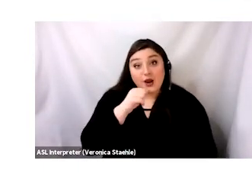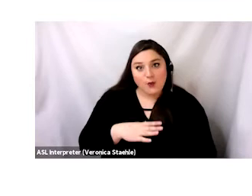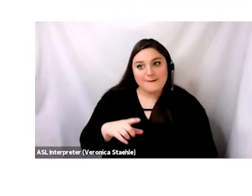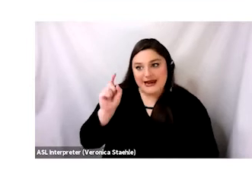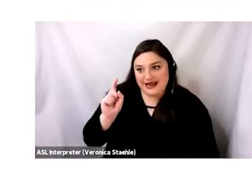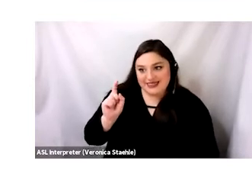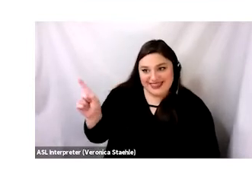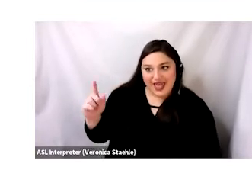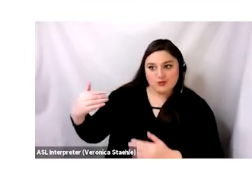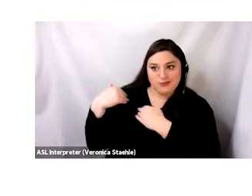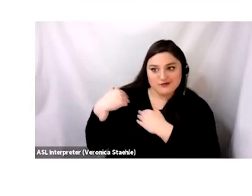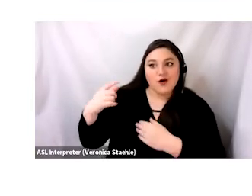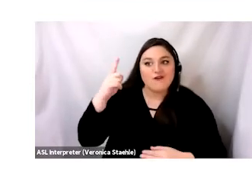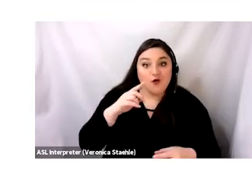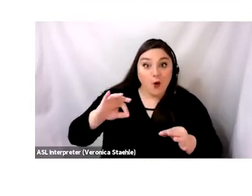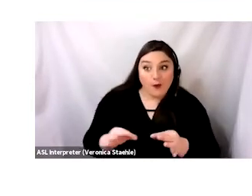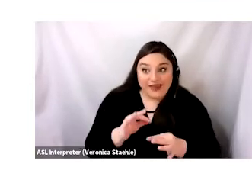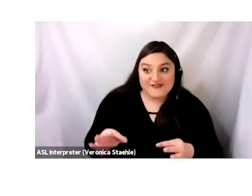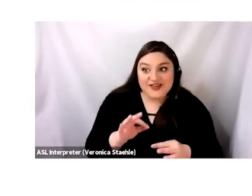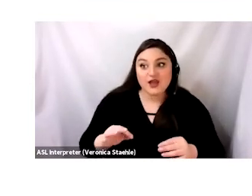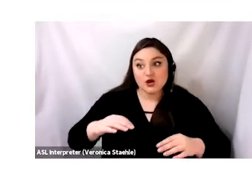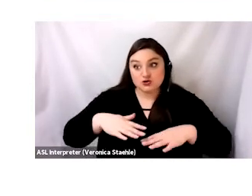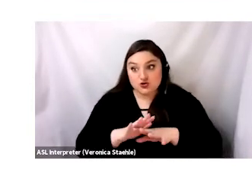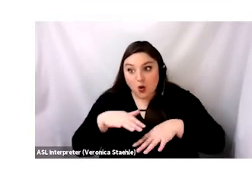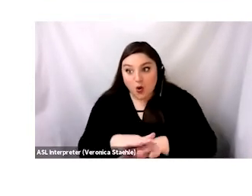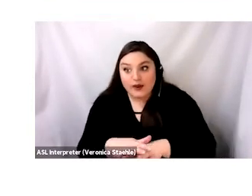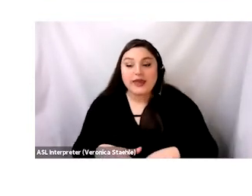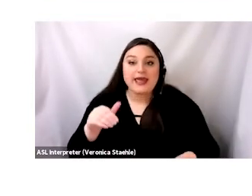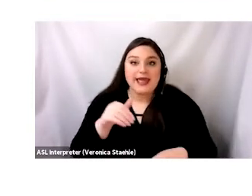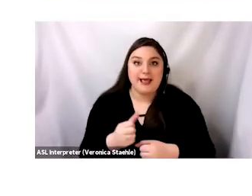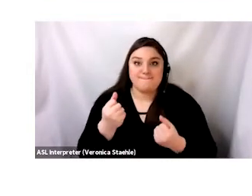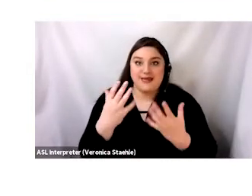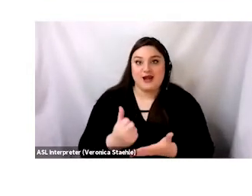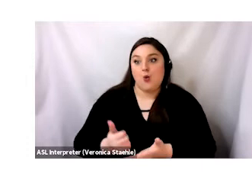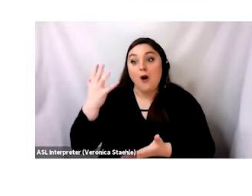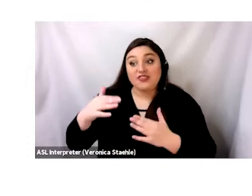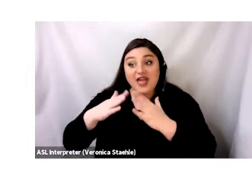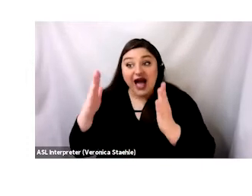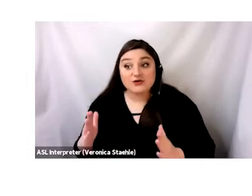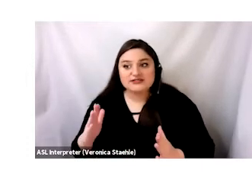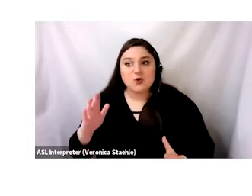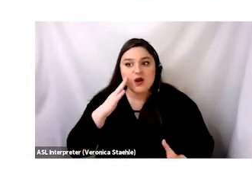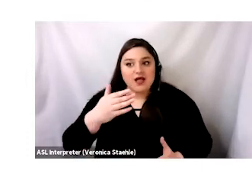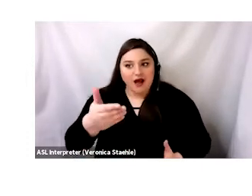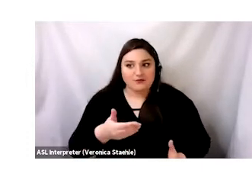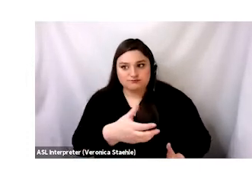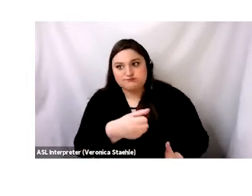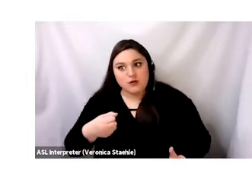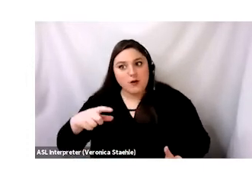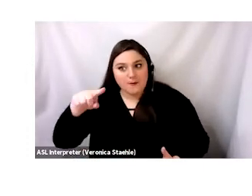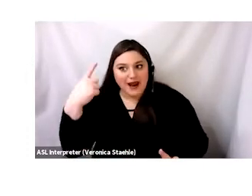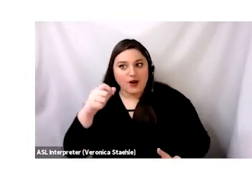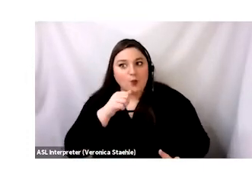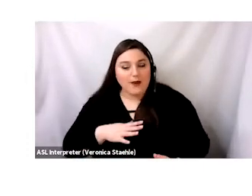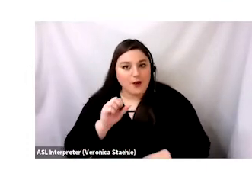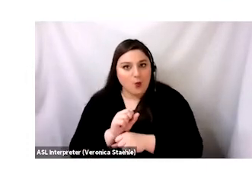sewing, also quilting in wealthy white households. And some of these women became highly skilled. Before the abolition of slavery, members